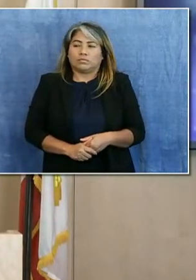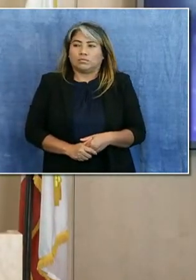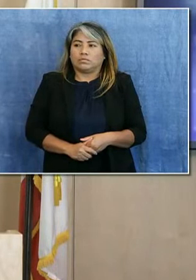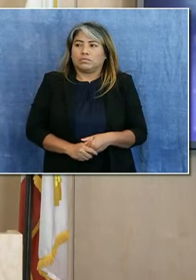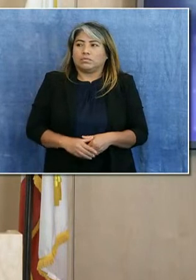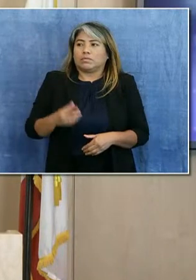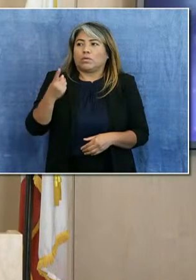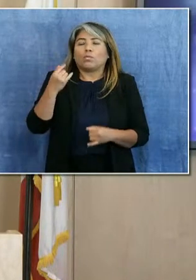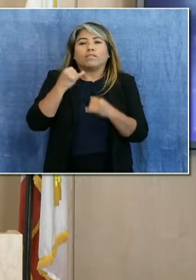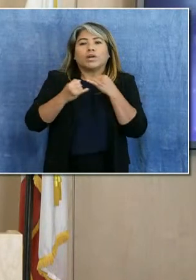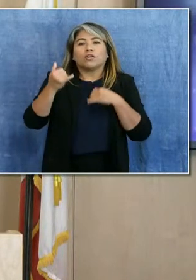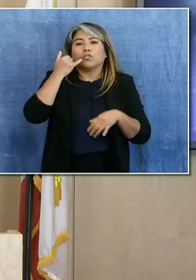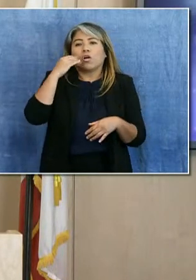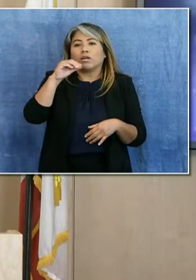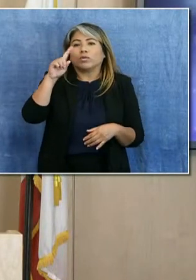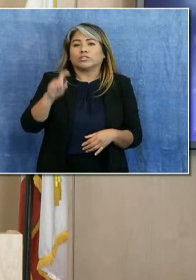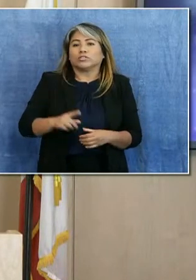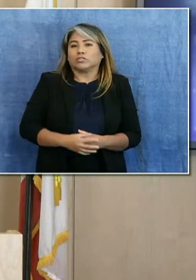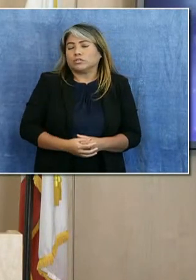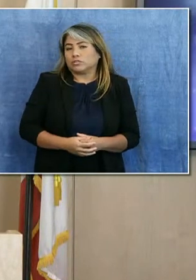Okay, we have one final call-in question.